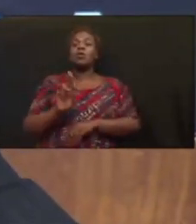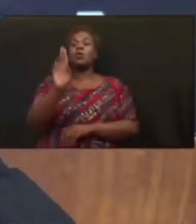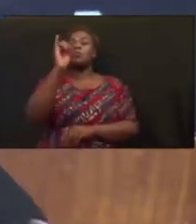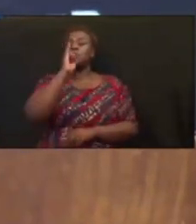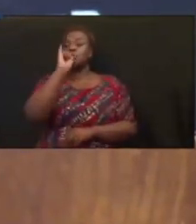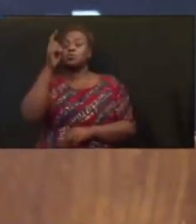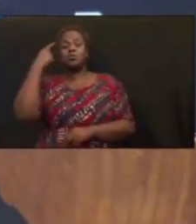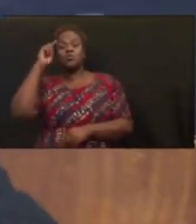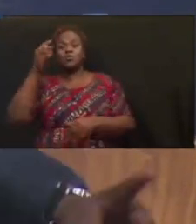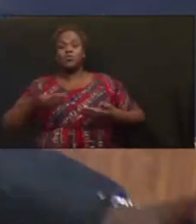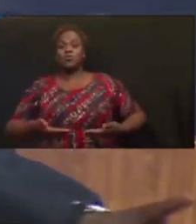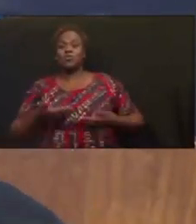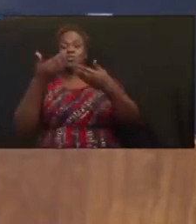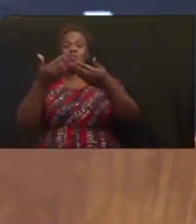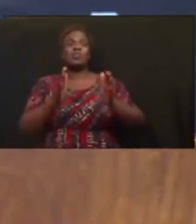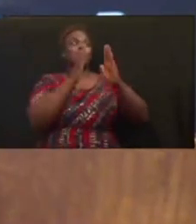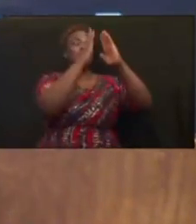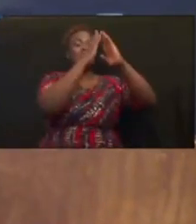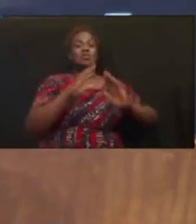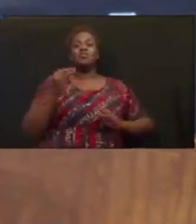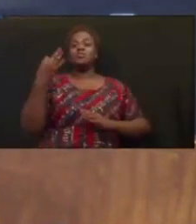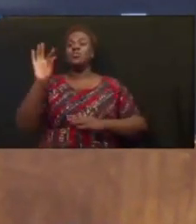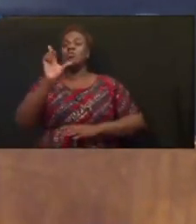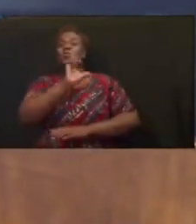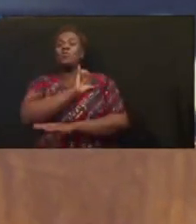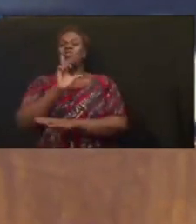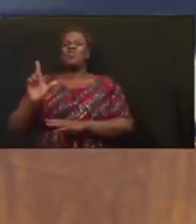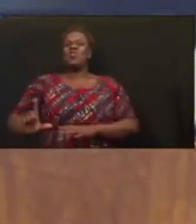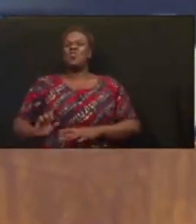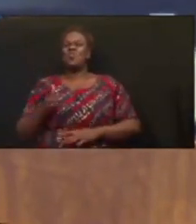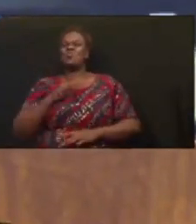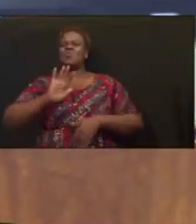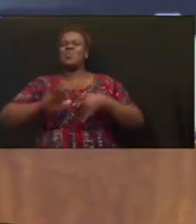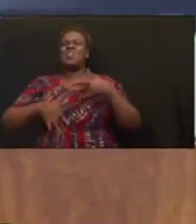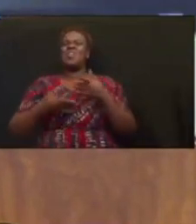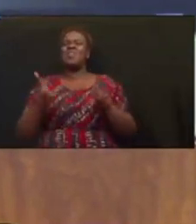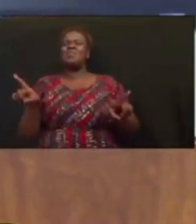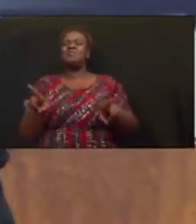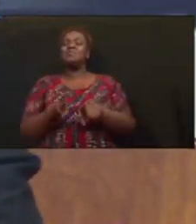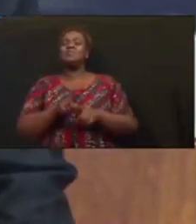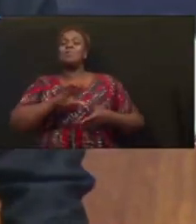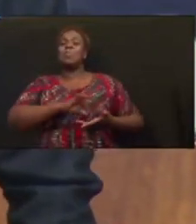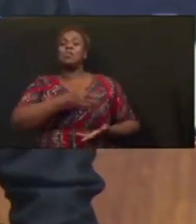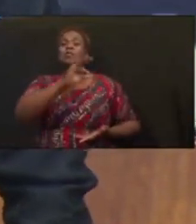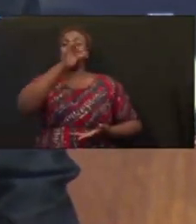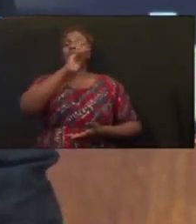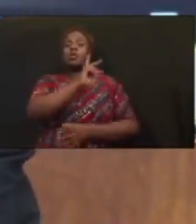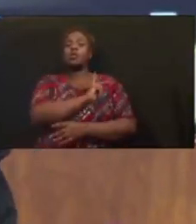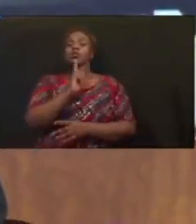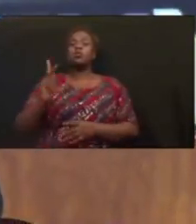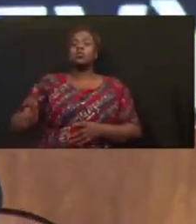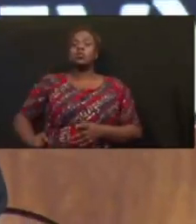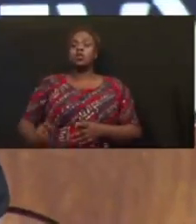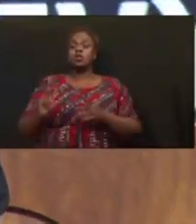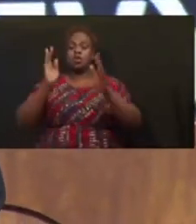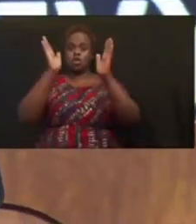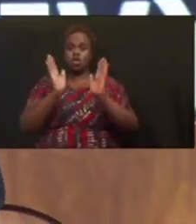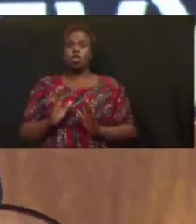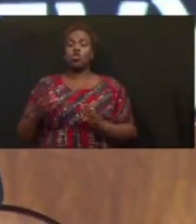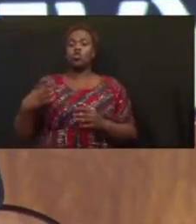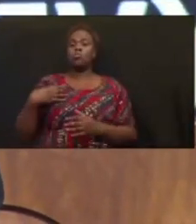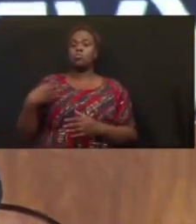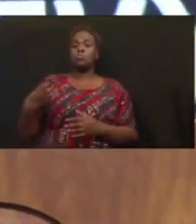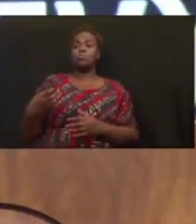Lord. And I will take pleasure in it and I will be glorified. Kingdom financiers are more than business